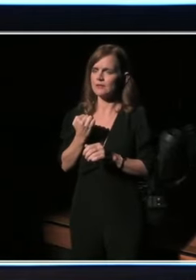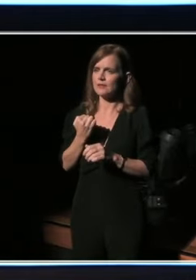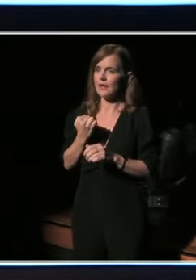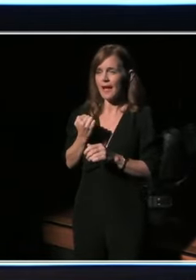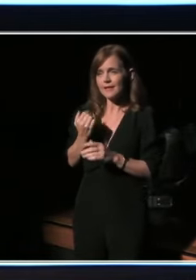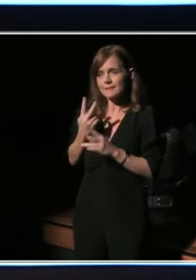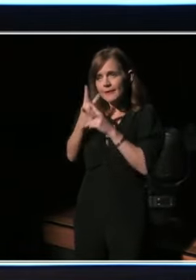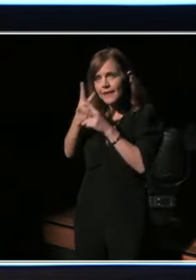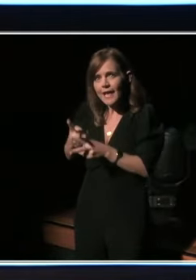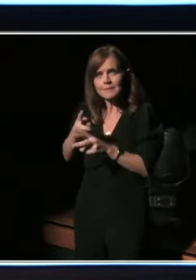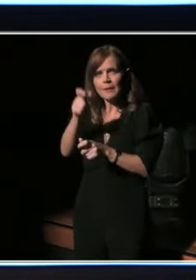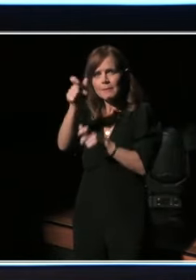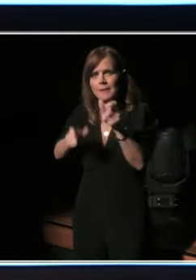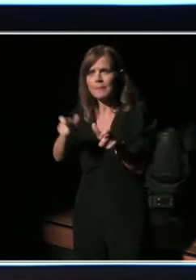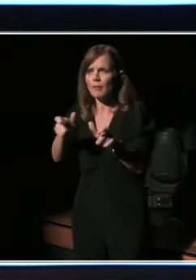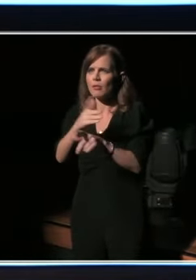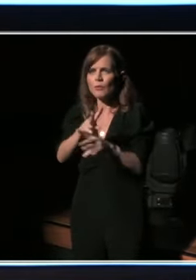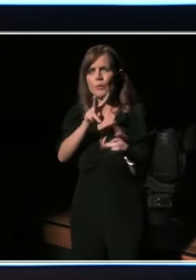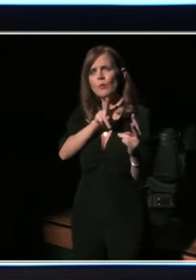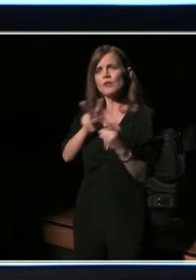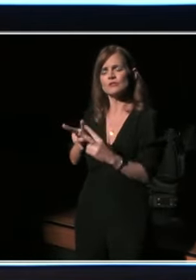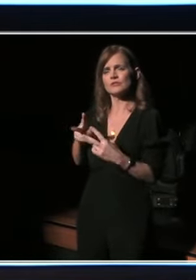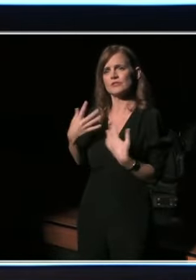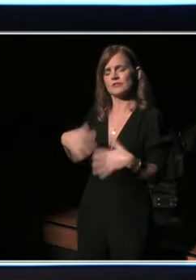people we can help.